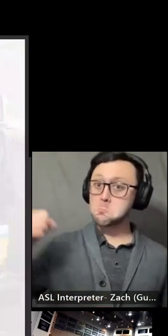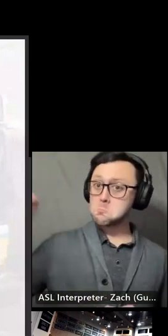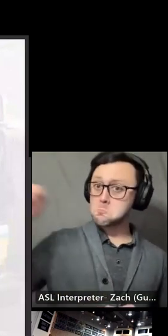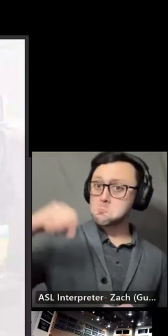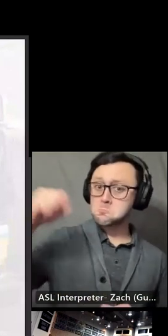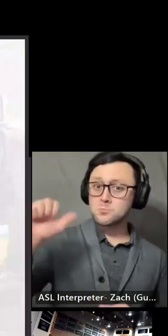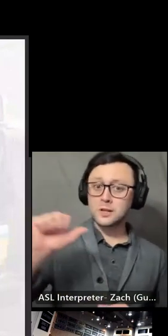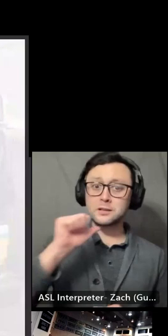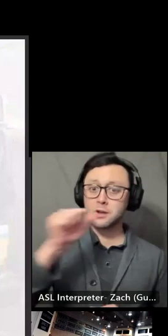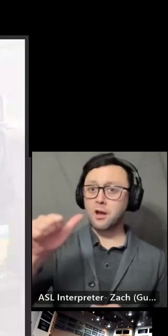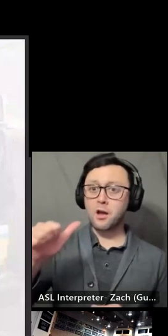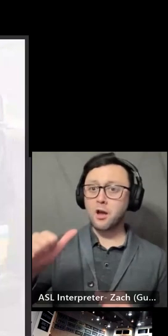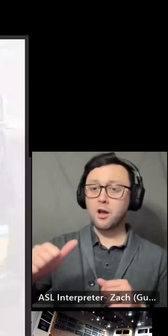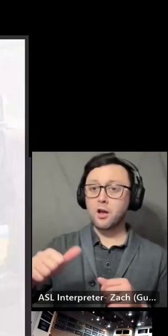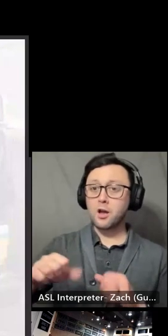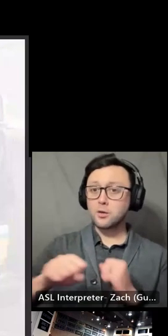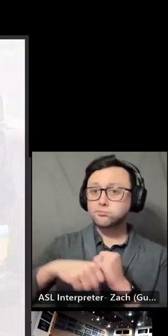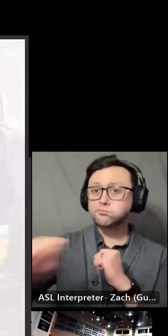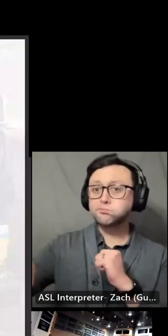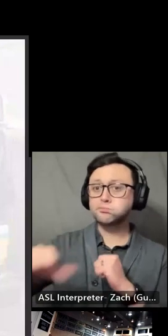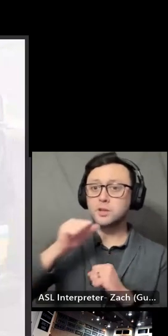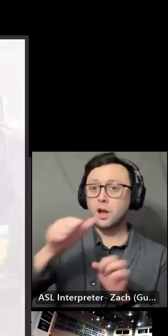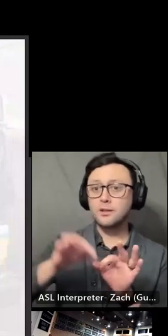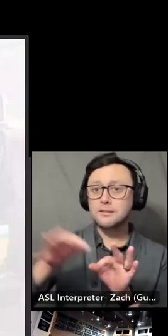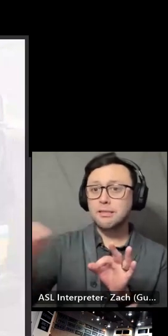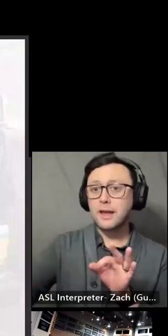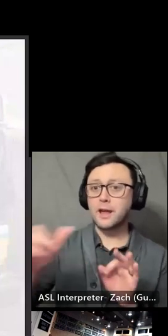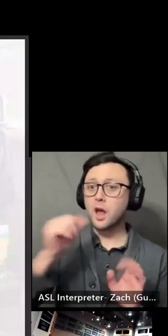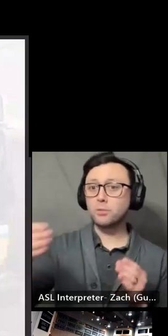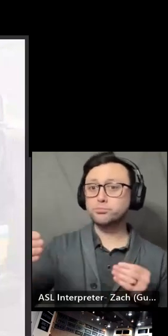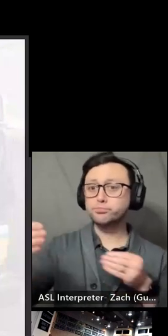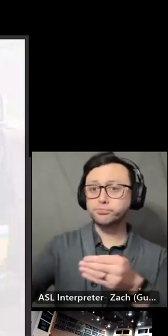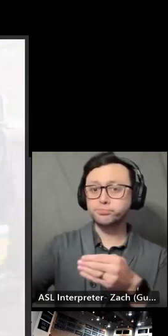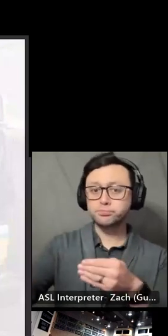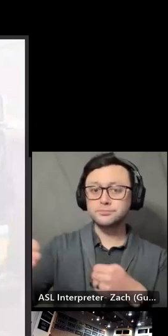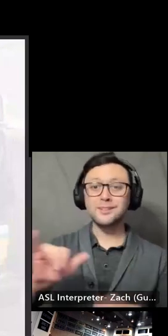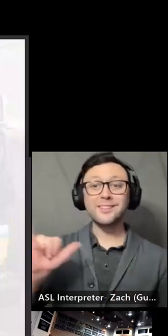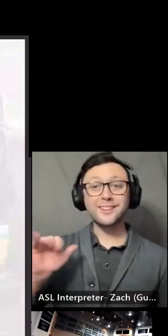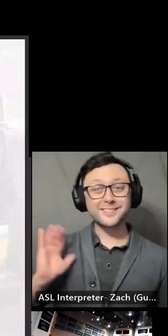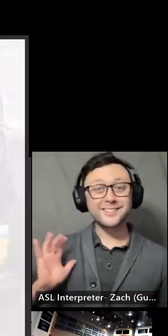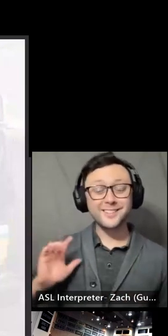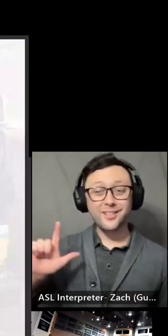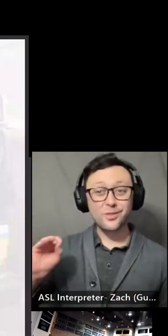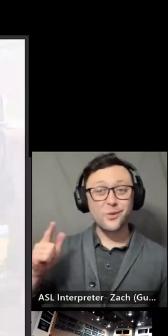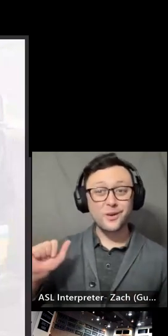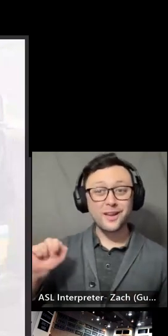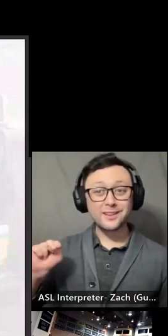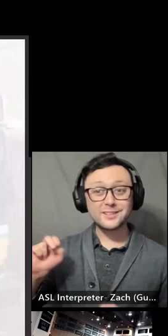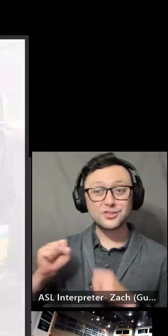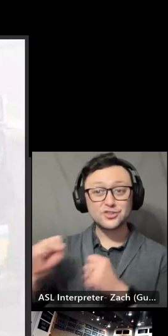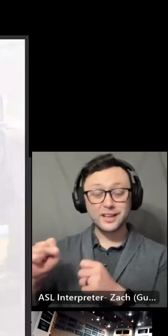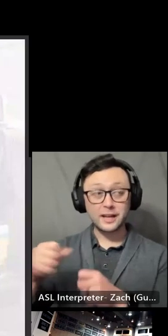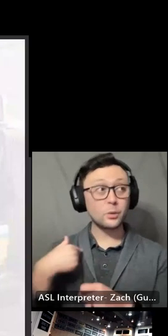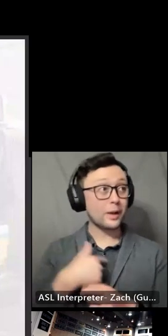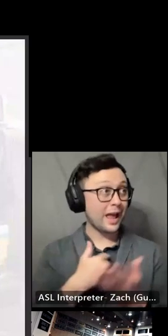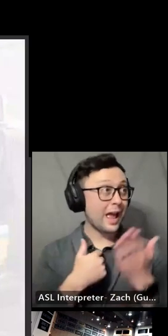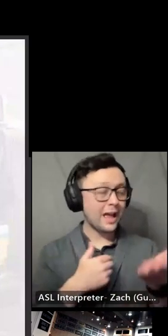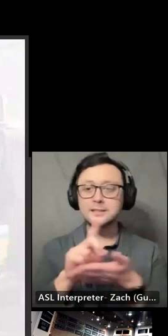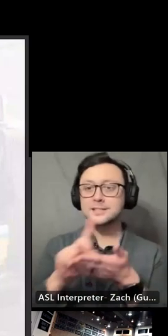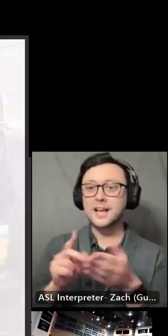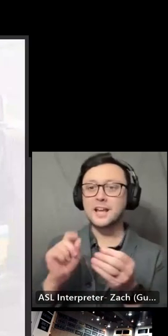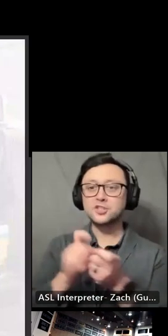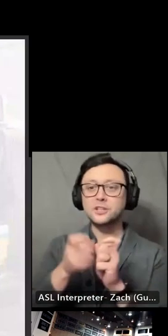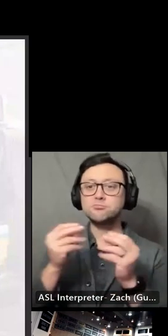delay. It's like when you found out about Logan Street, you made the design change quickly. When you found out about